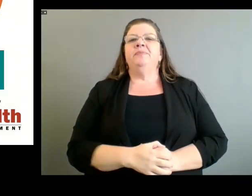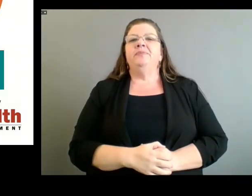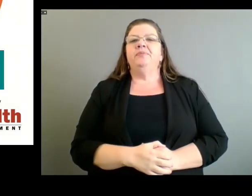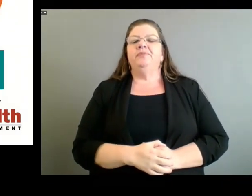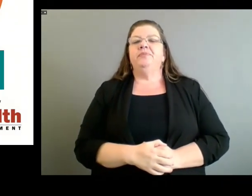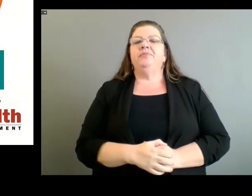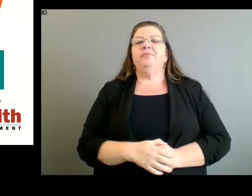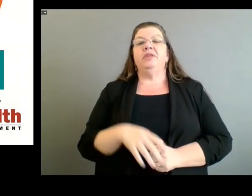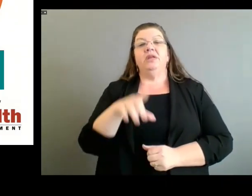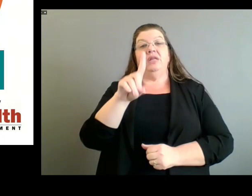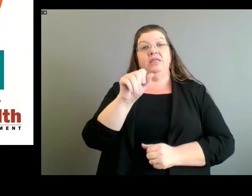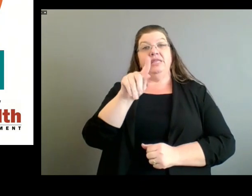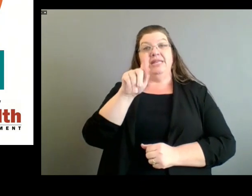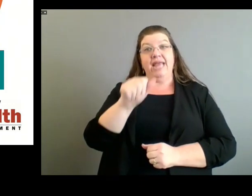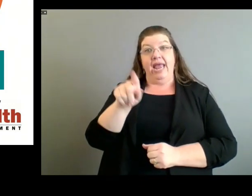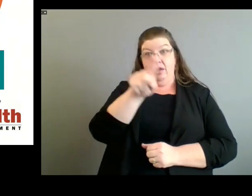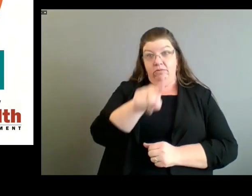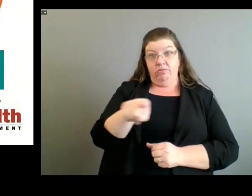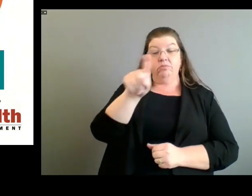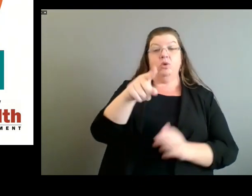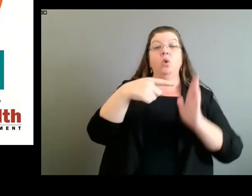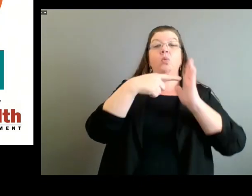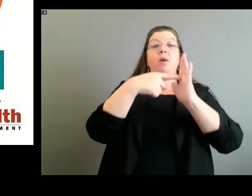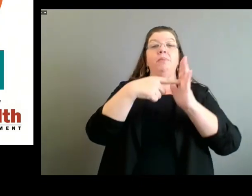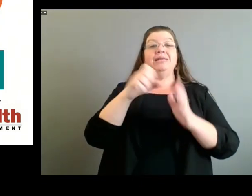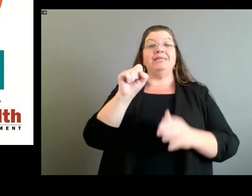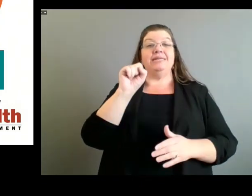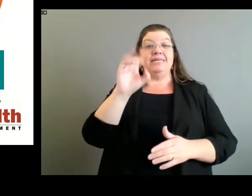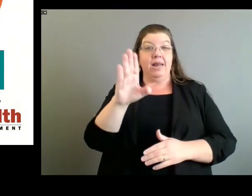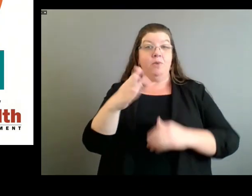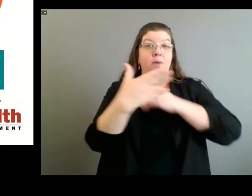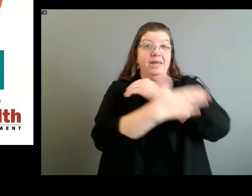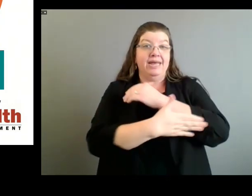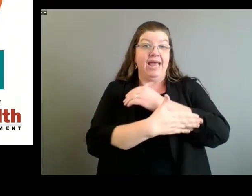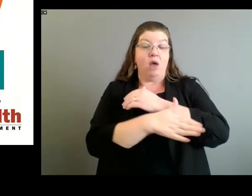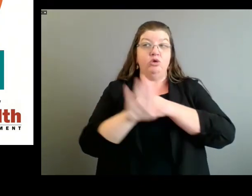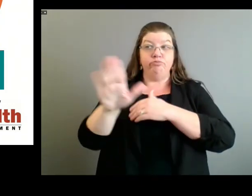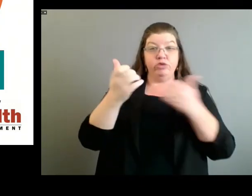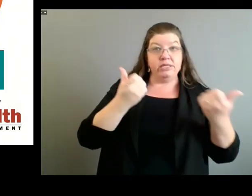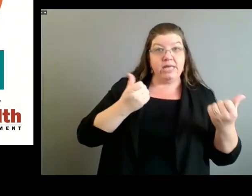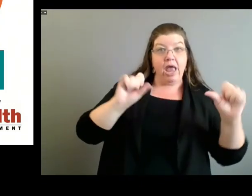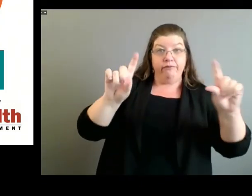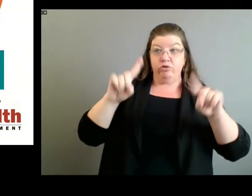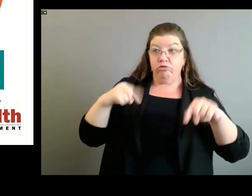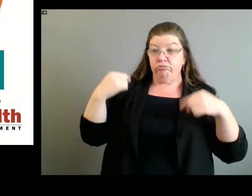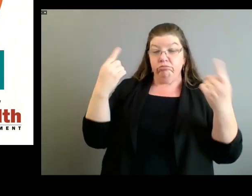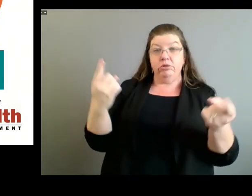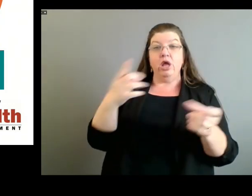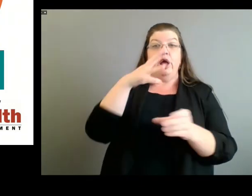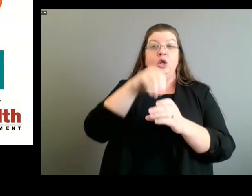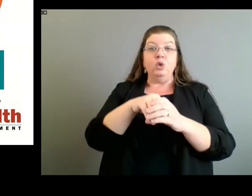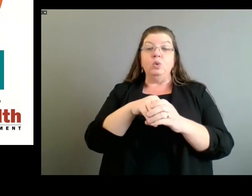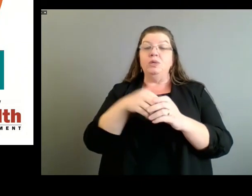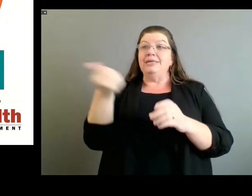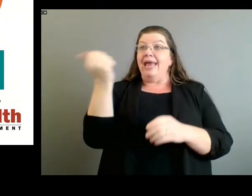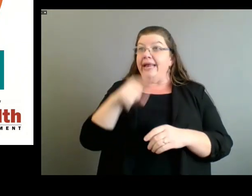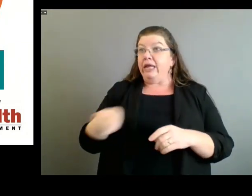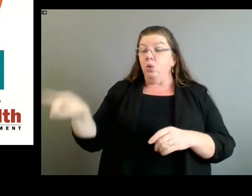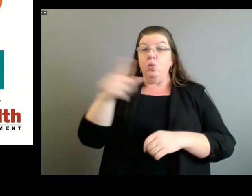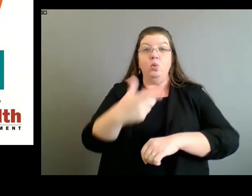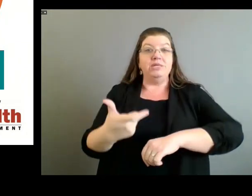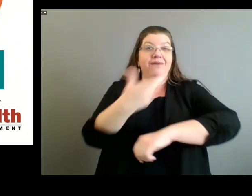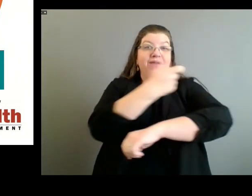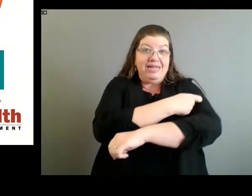The data in this slide represents Santa Barbara County's efforts. It includes anyone vaccinated in